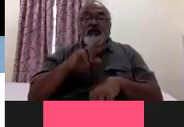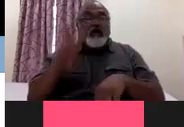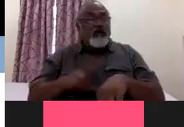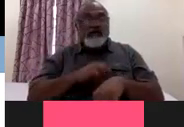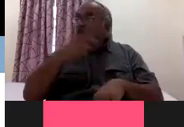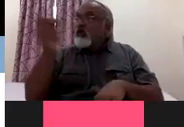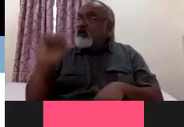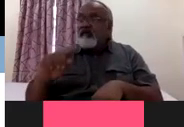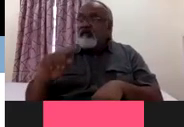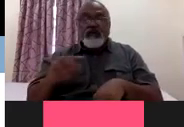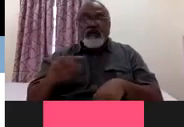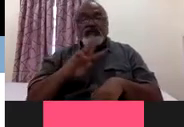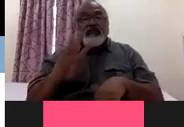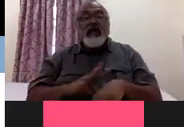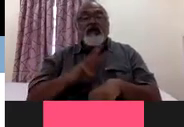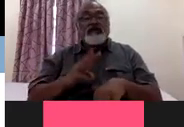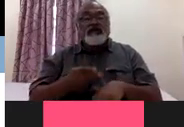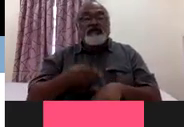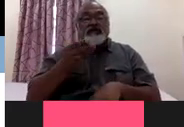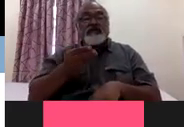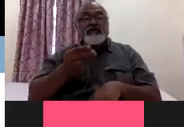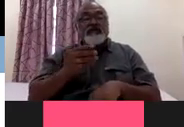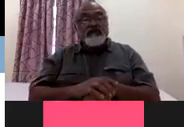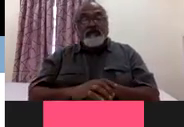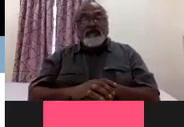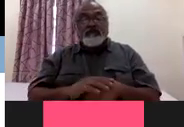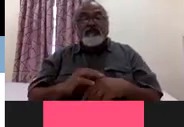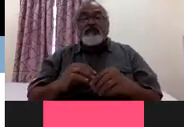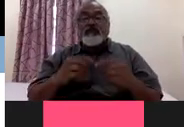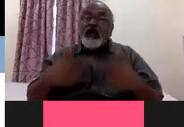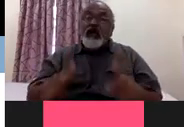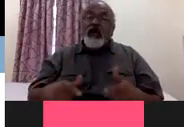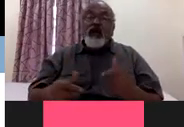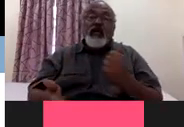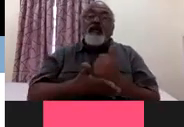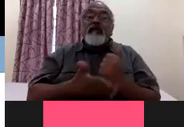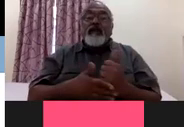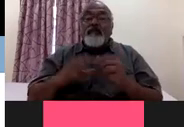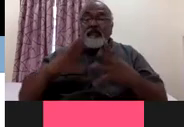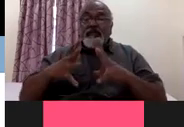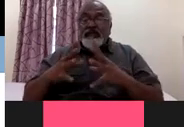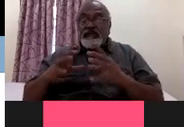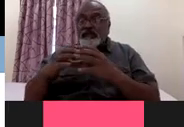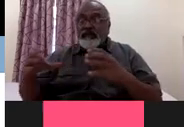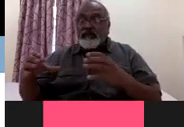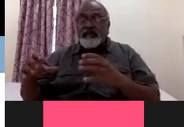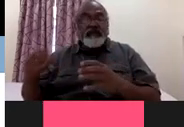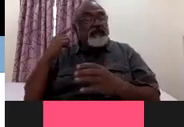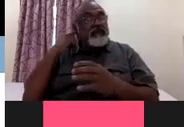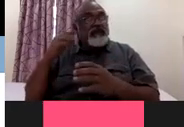blind associations, deaf associations, wahan pe bhi apna advertisements publish karna chahiye. Same time allocation,